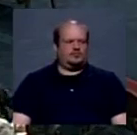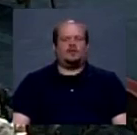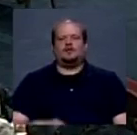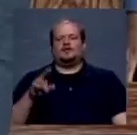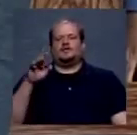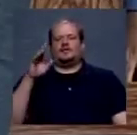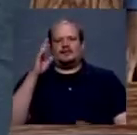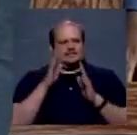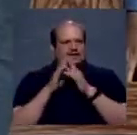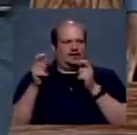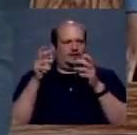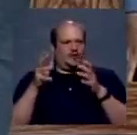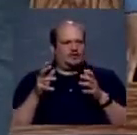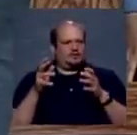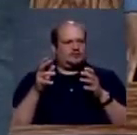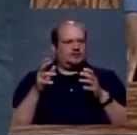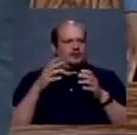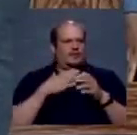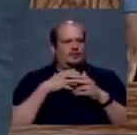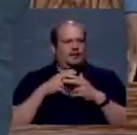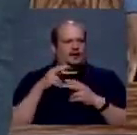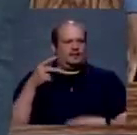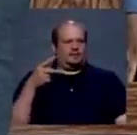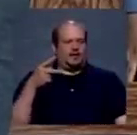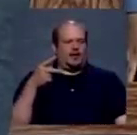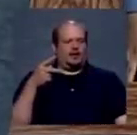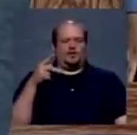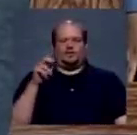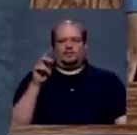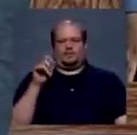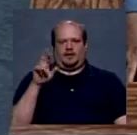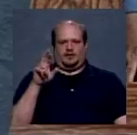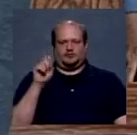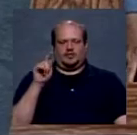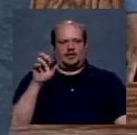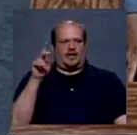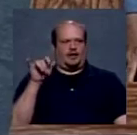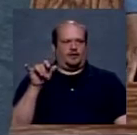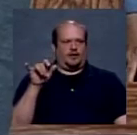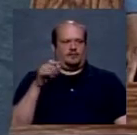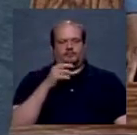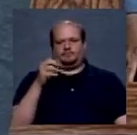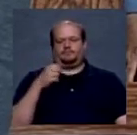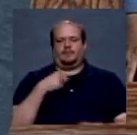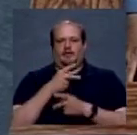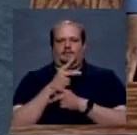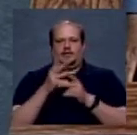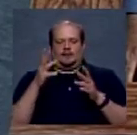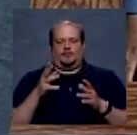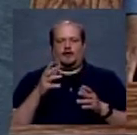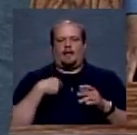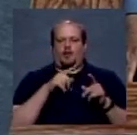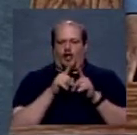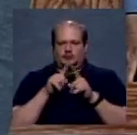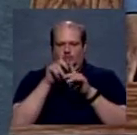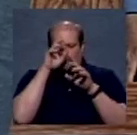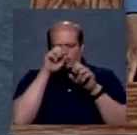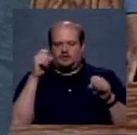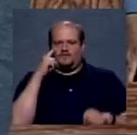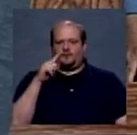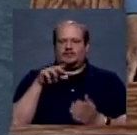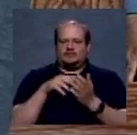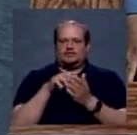City Directors, and City Manager, my name is Peter Stuckey. I am a city citizen and a beekeeper. I am also the president of